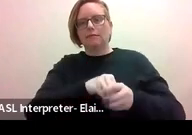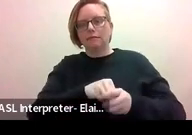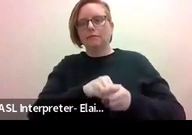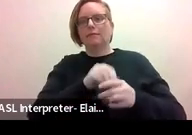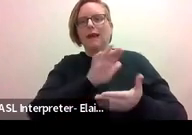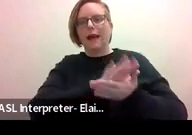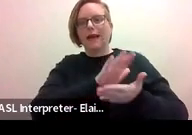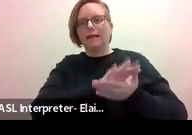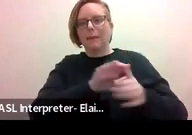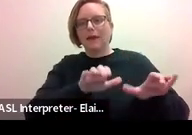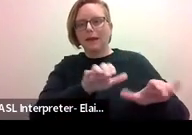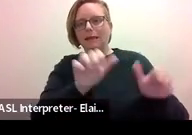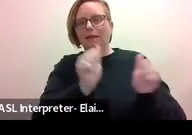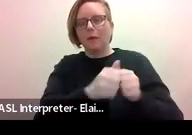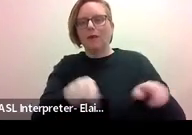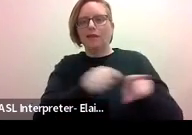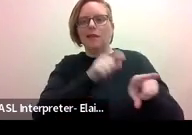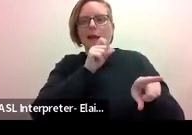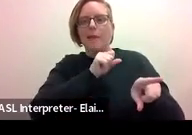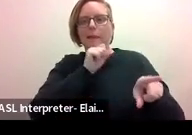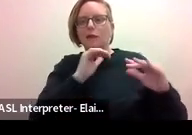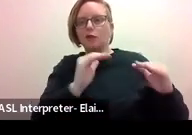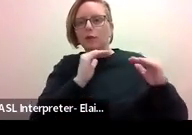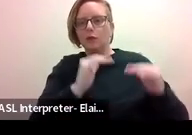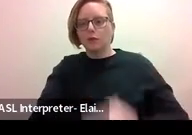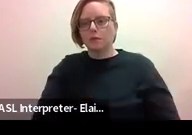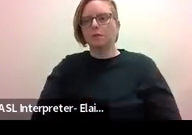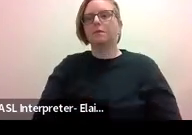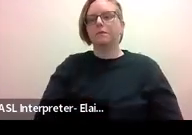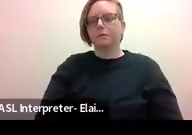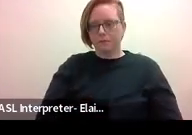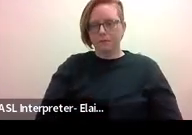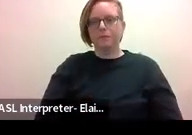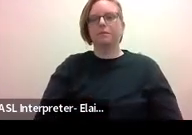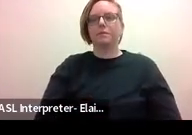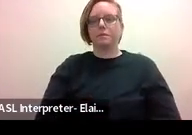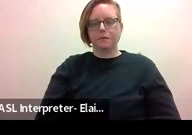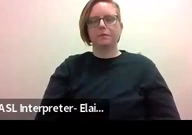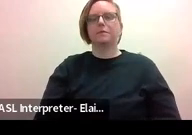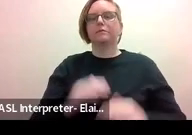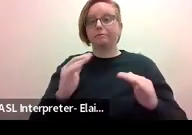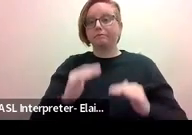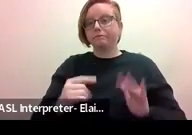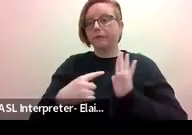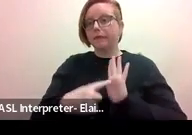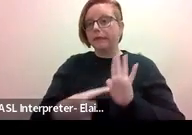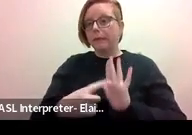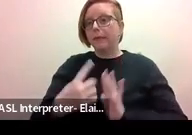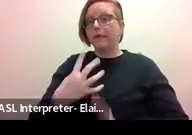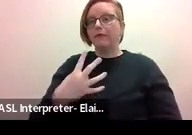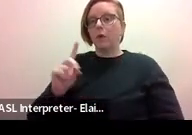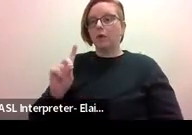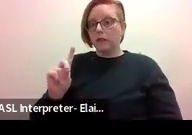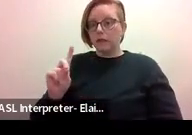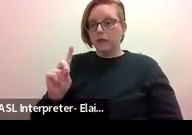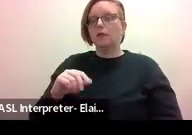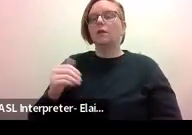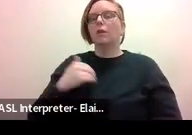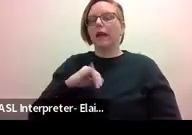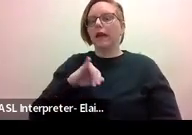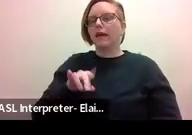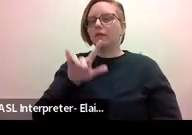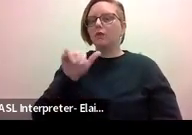Okay, another one, and this is for 4D. So in section 4D, we have Julia